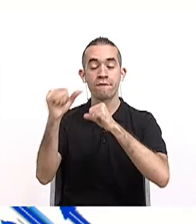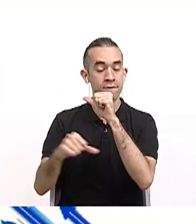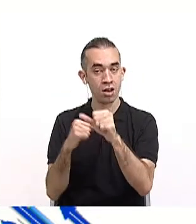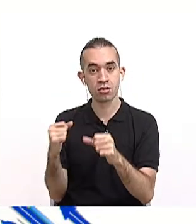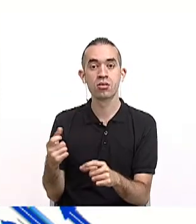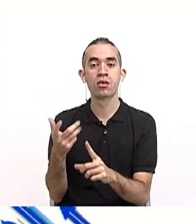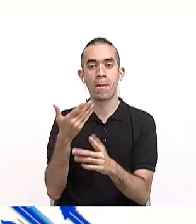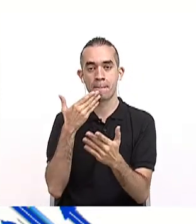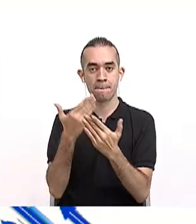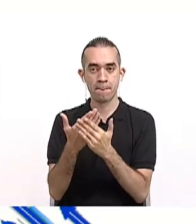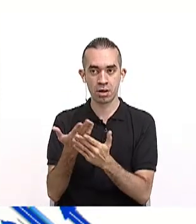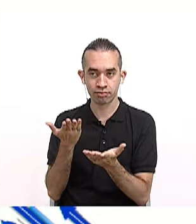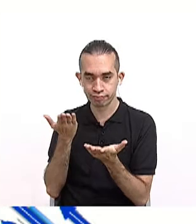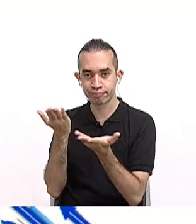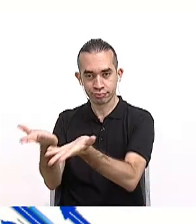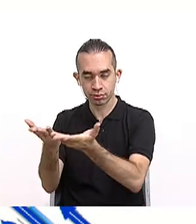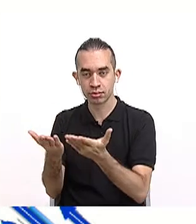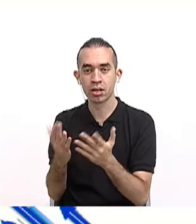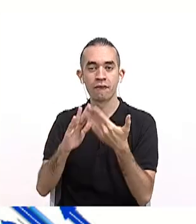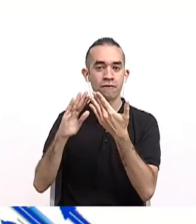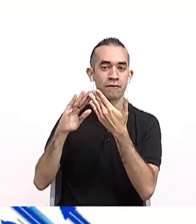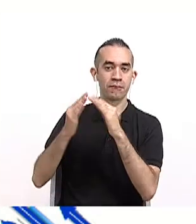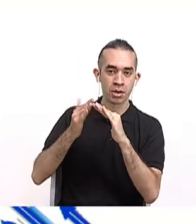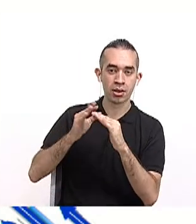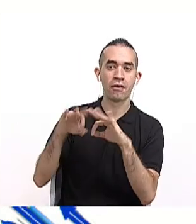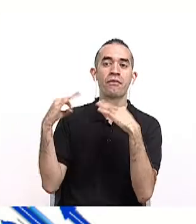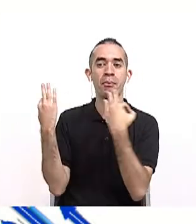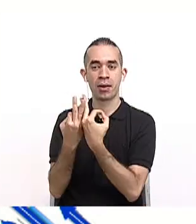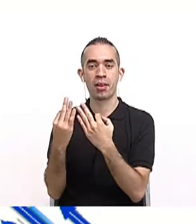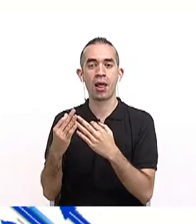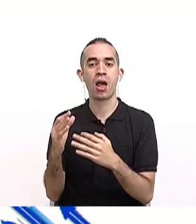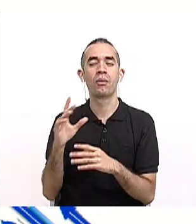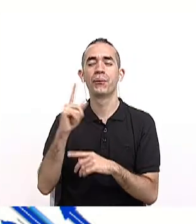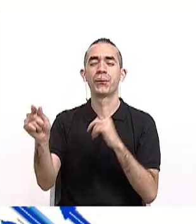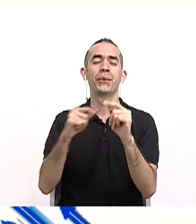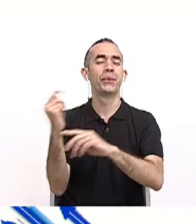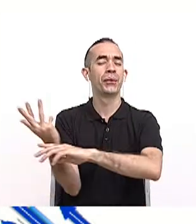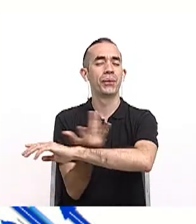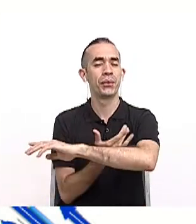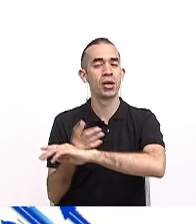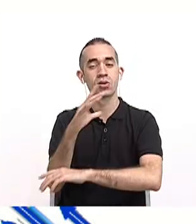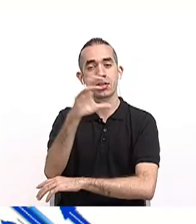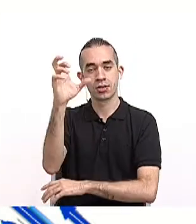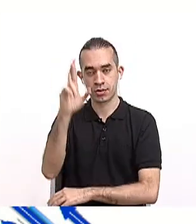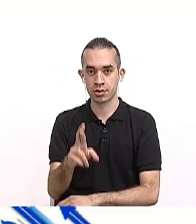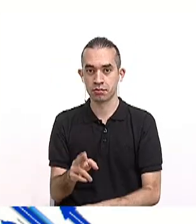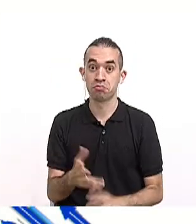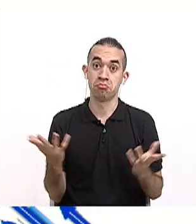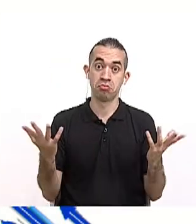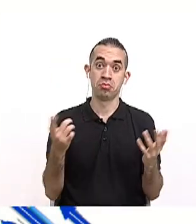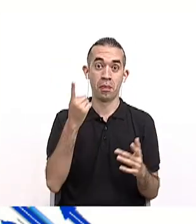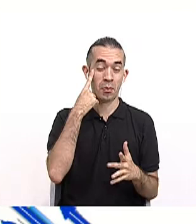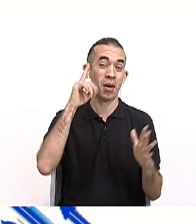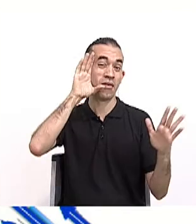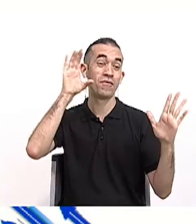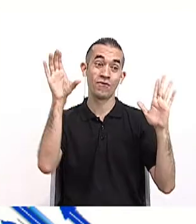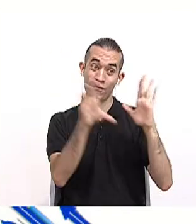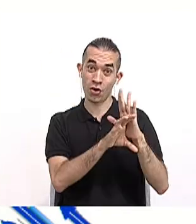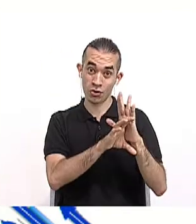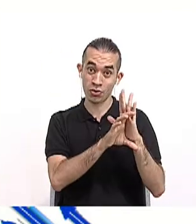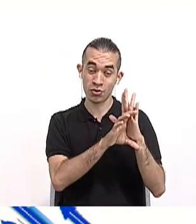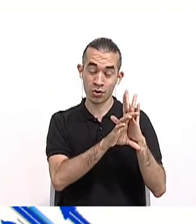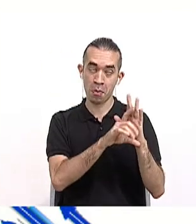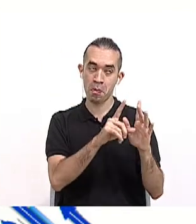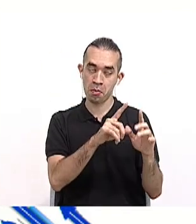family and community in rural Costa Rica. If pictures could tell our story, this one says so much